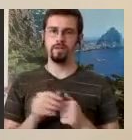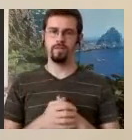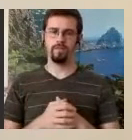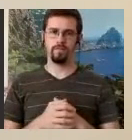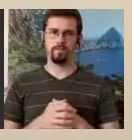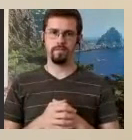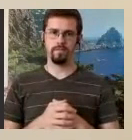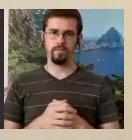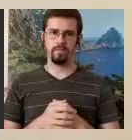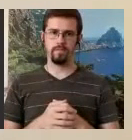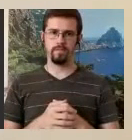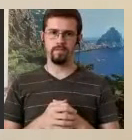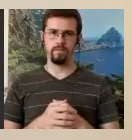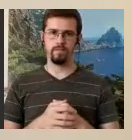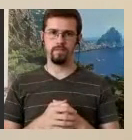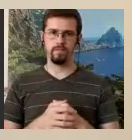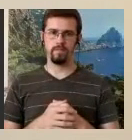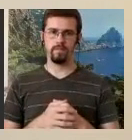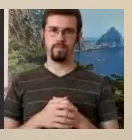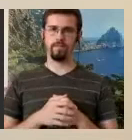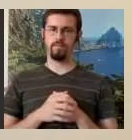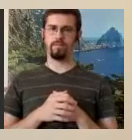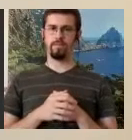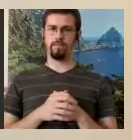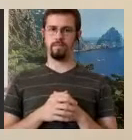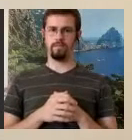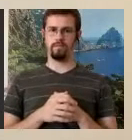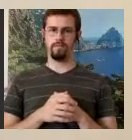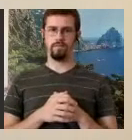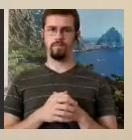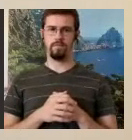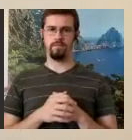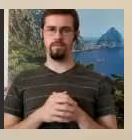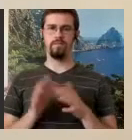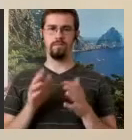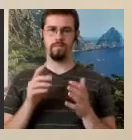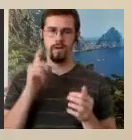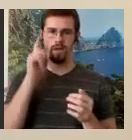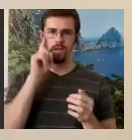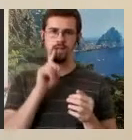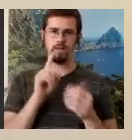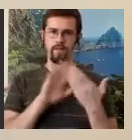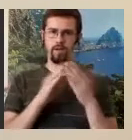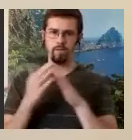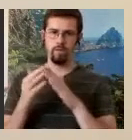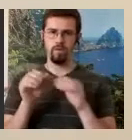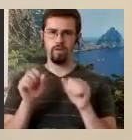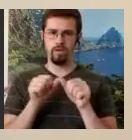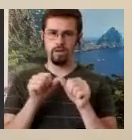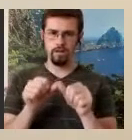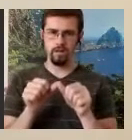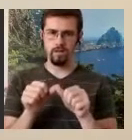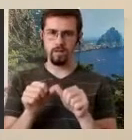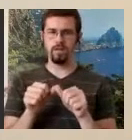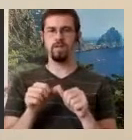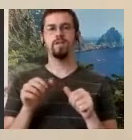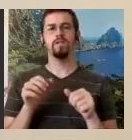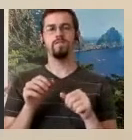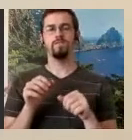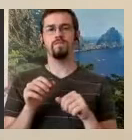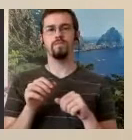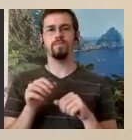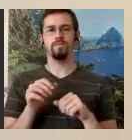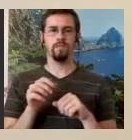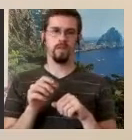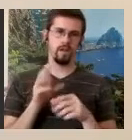very large number when you consider that the deaf community is so small here in Malta. And then they kind of show SignWriting to their friends and their peers. So we're